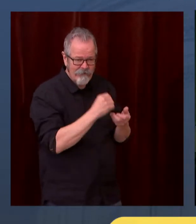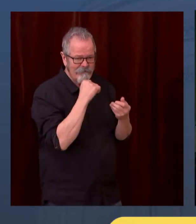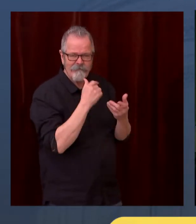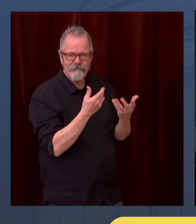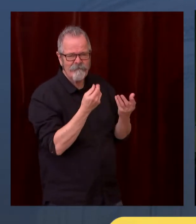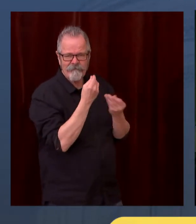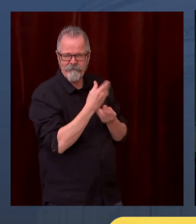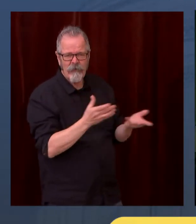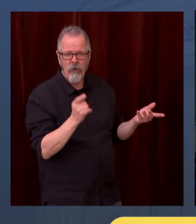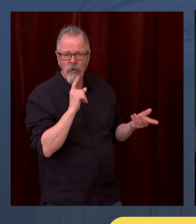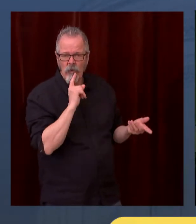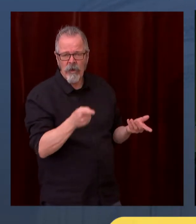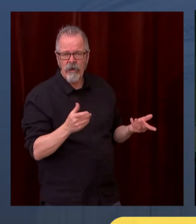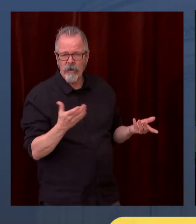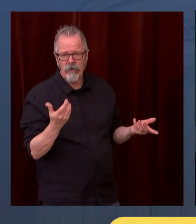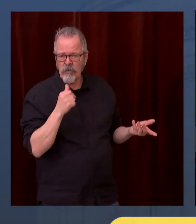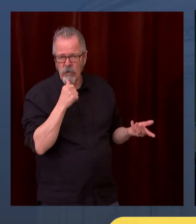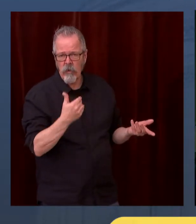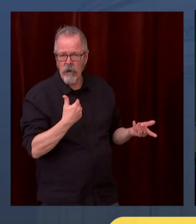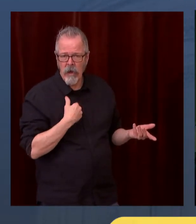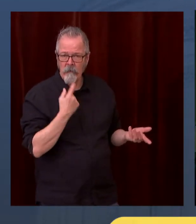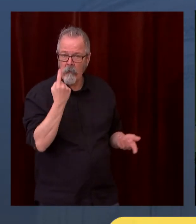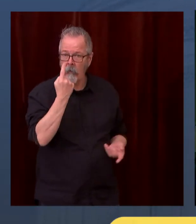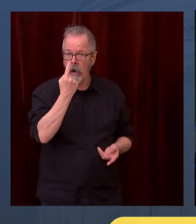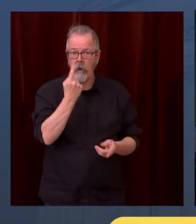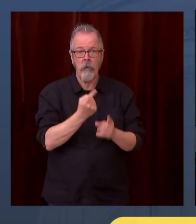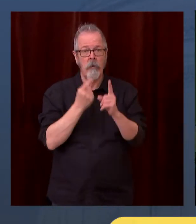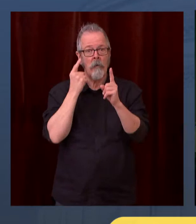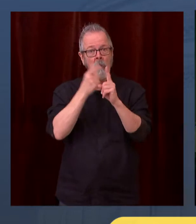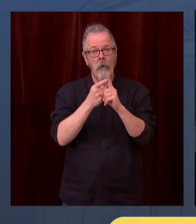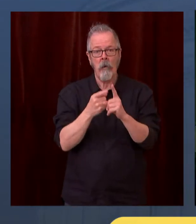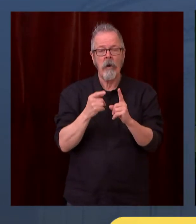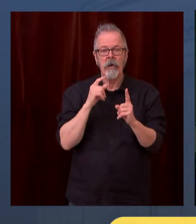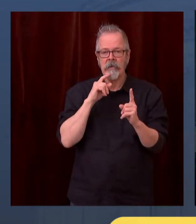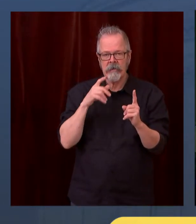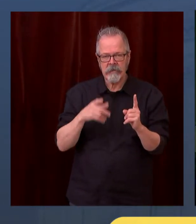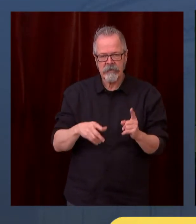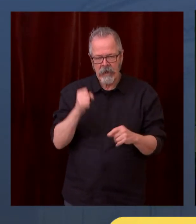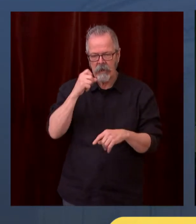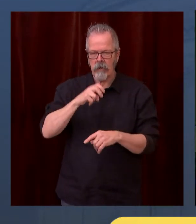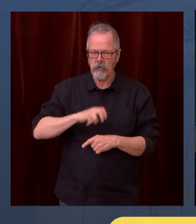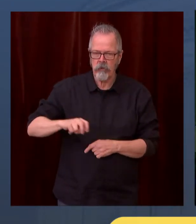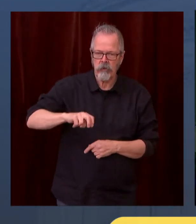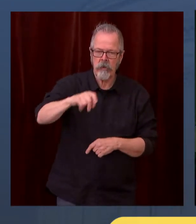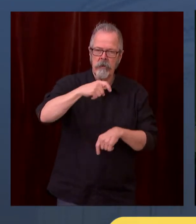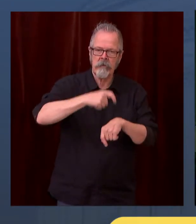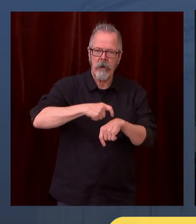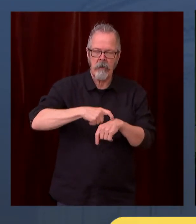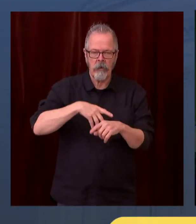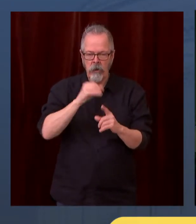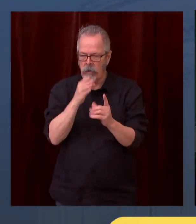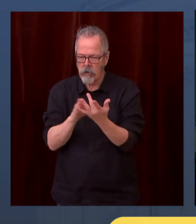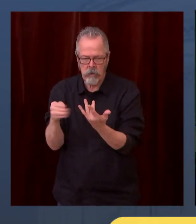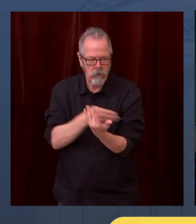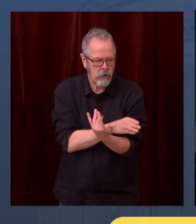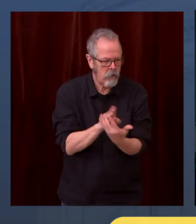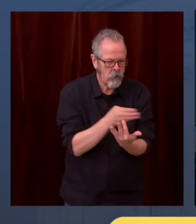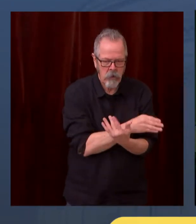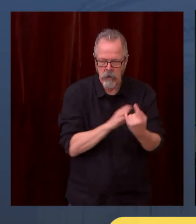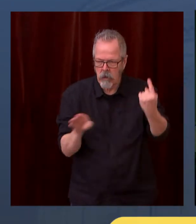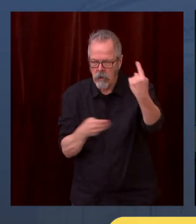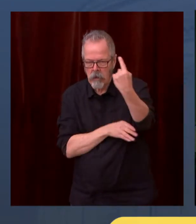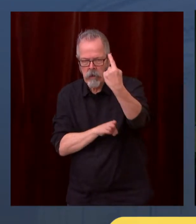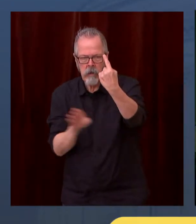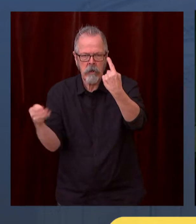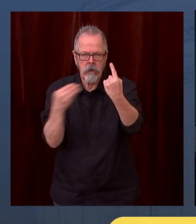it's a journey. It's an iterative process. And I do think that we can do a better job and improve some of the information